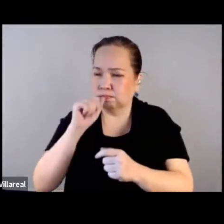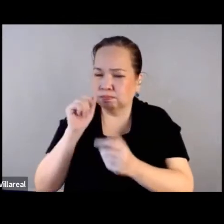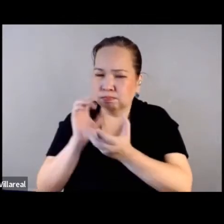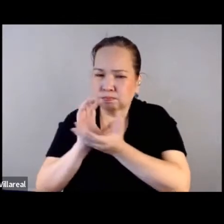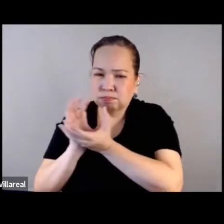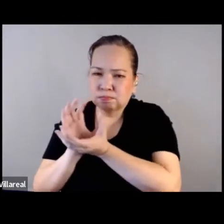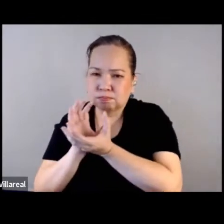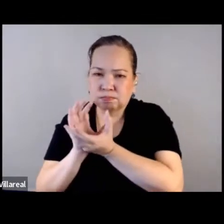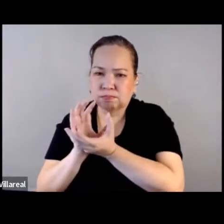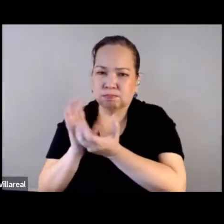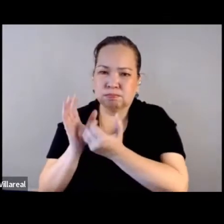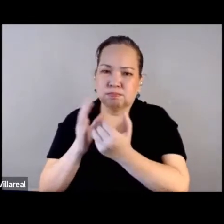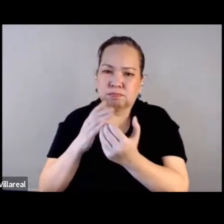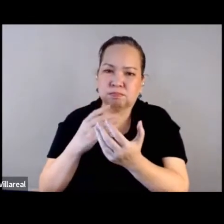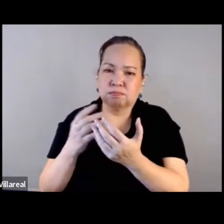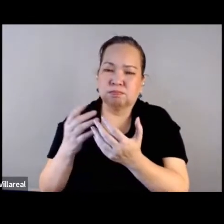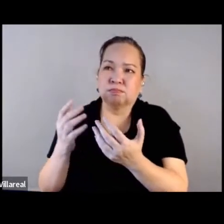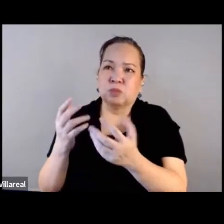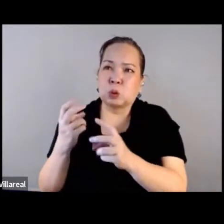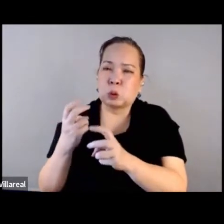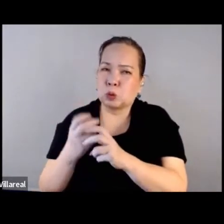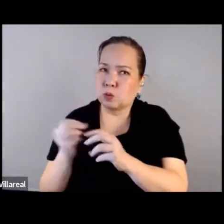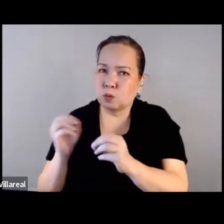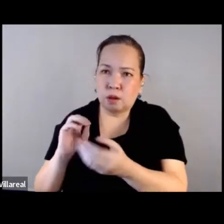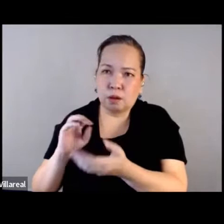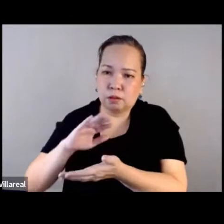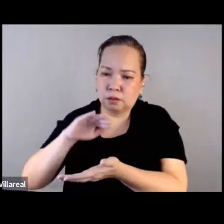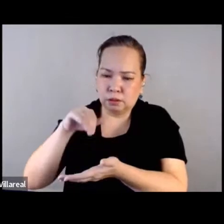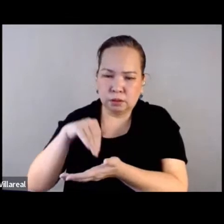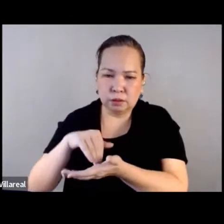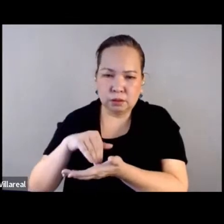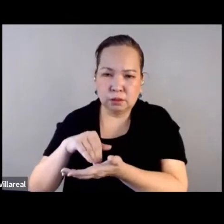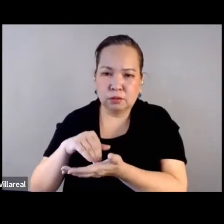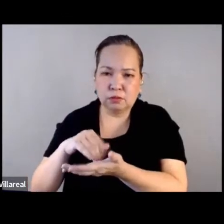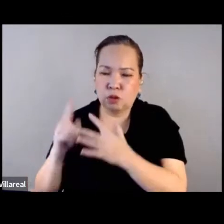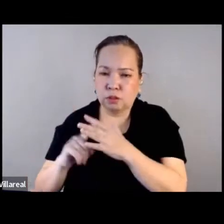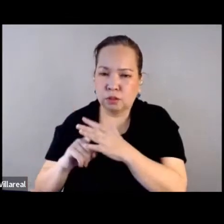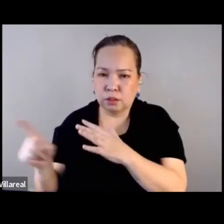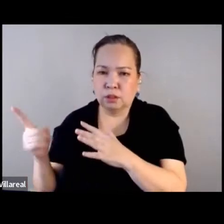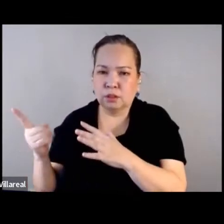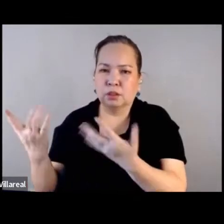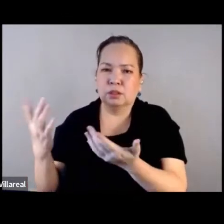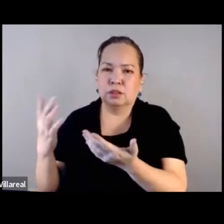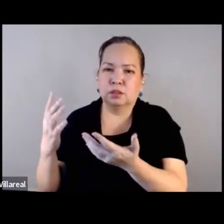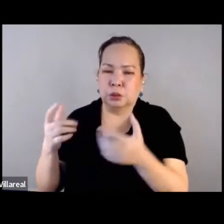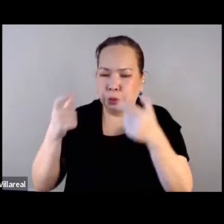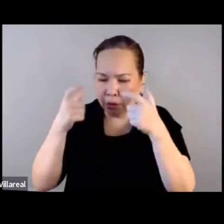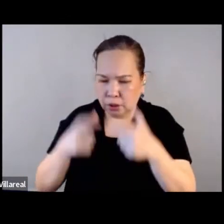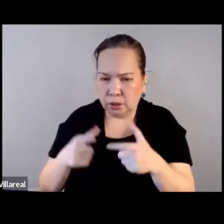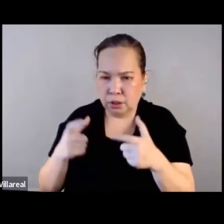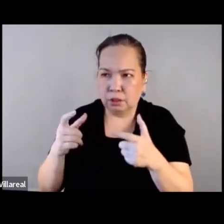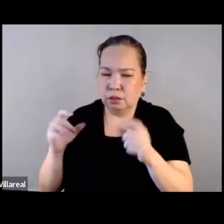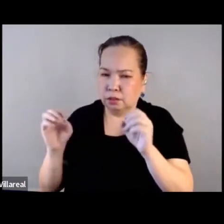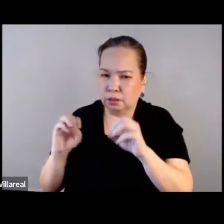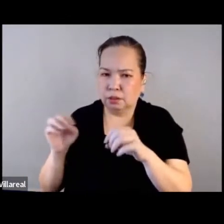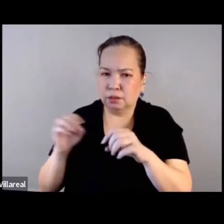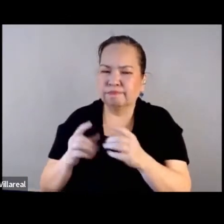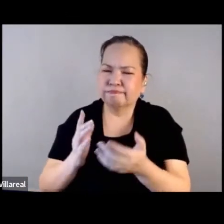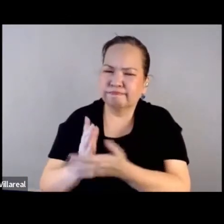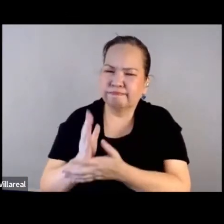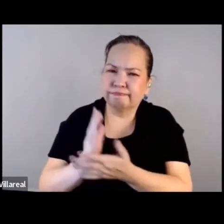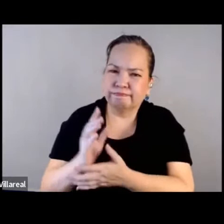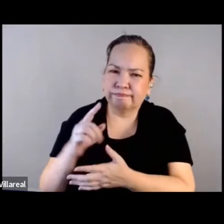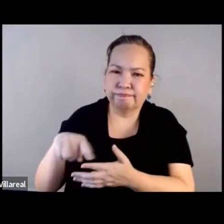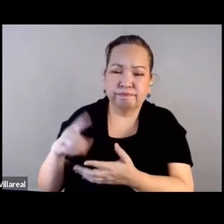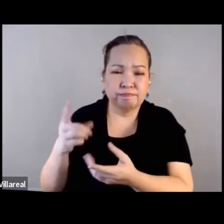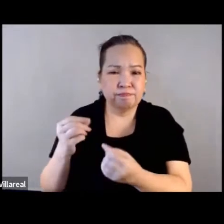lack of sufficient quarantine and evacuation centers in the disasters that came and went. We may do with the tents